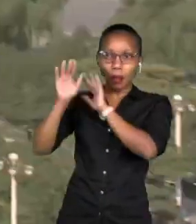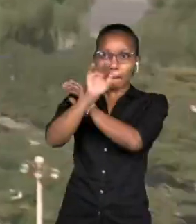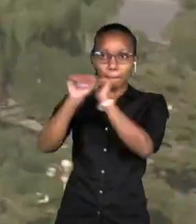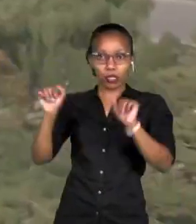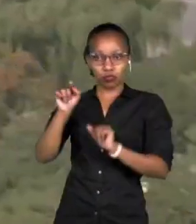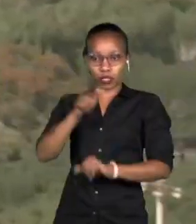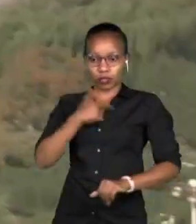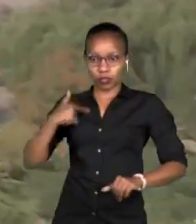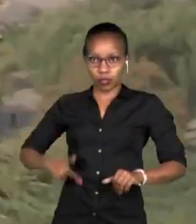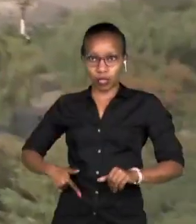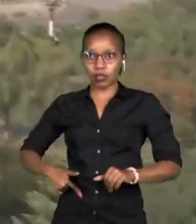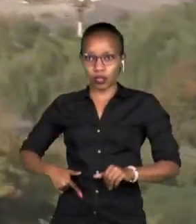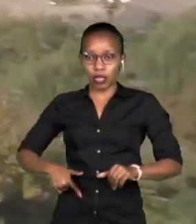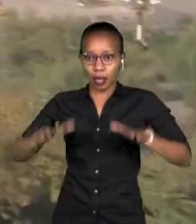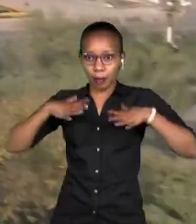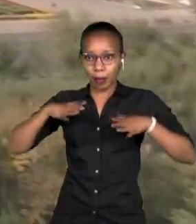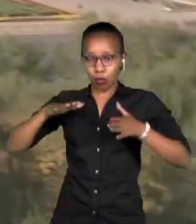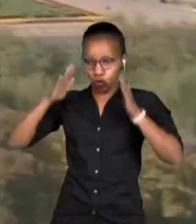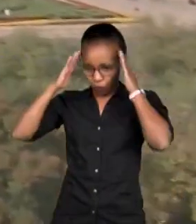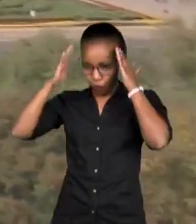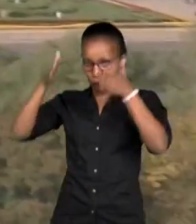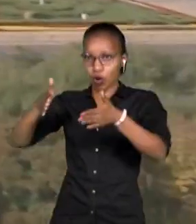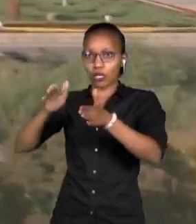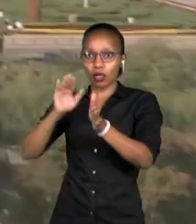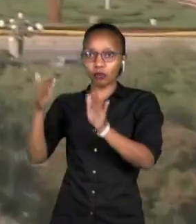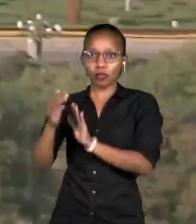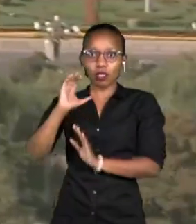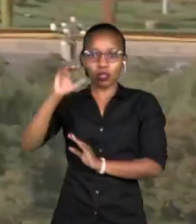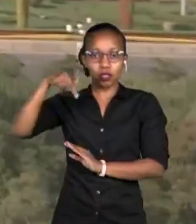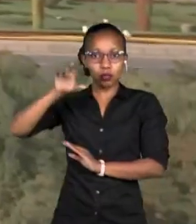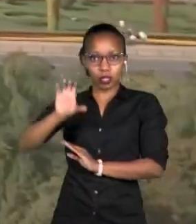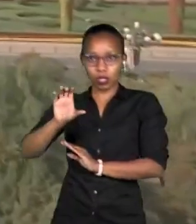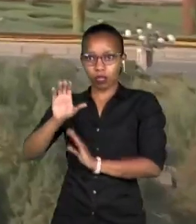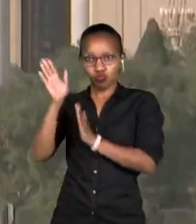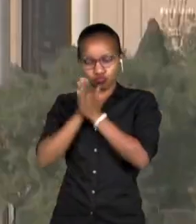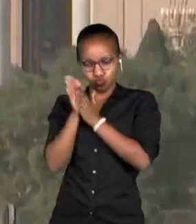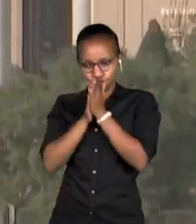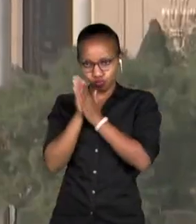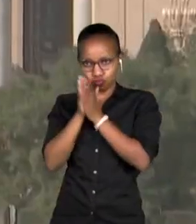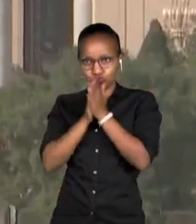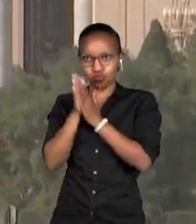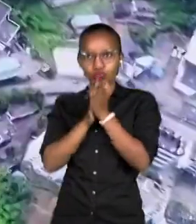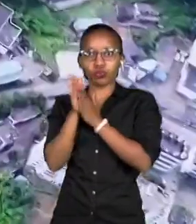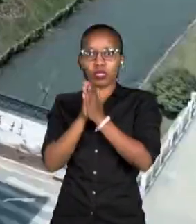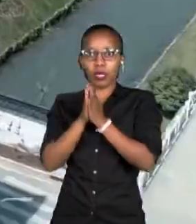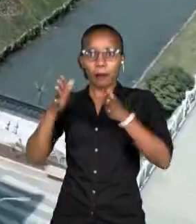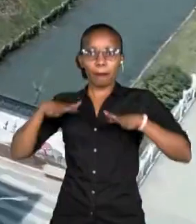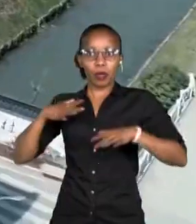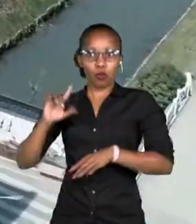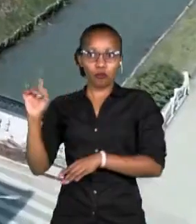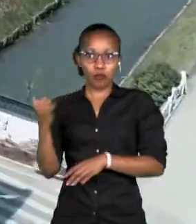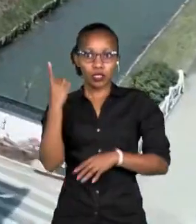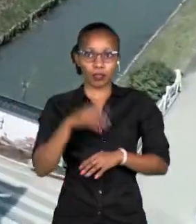repeatedly underlined the people-centered approach, while the CPC has always placed the interest of the people at the center of its governance. He reiterated